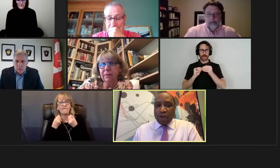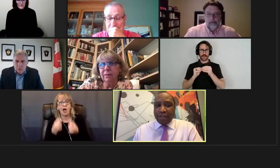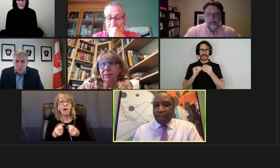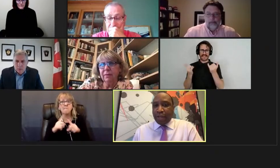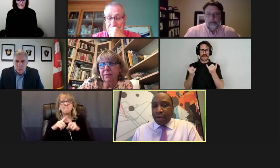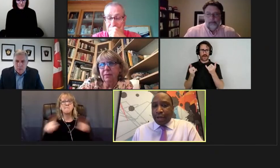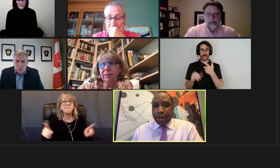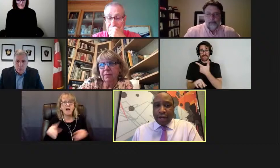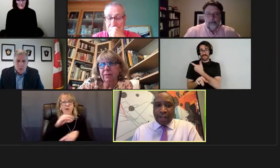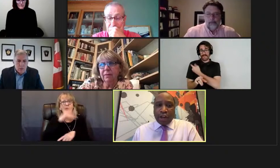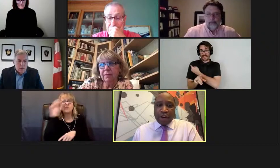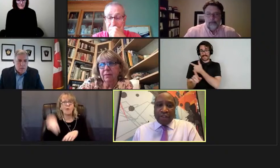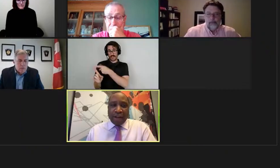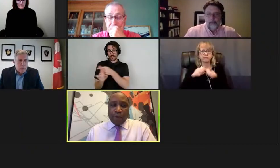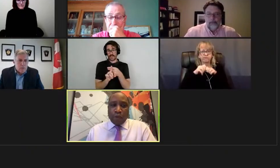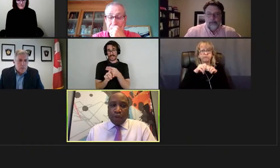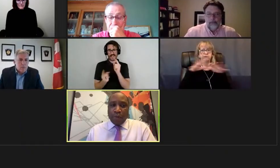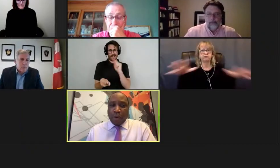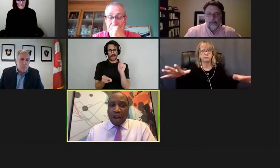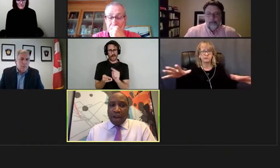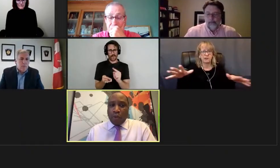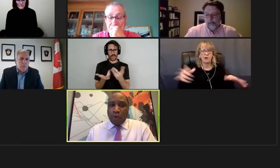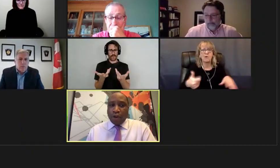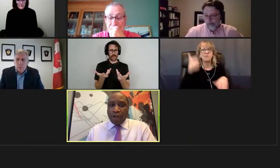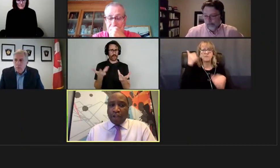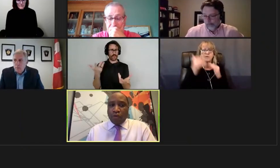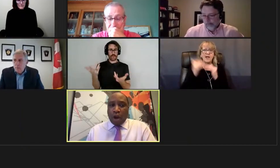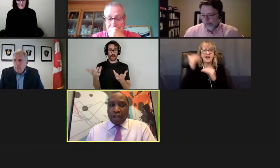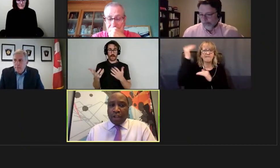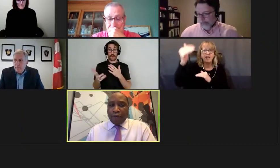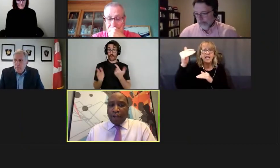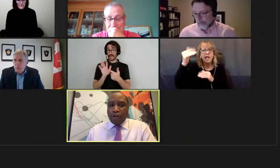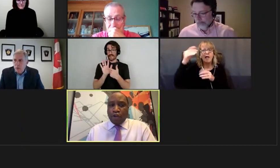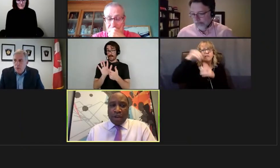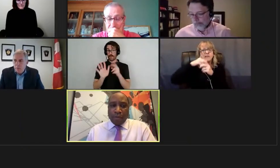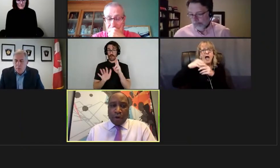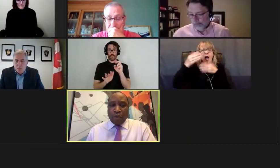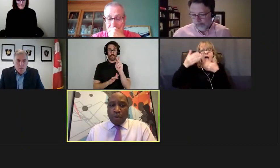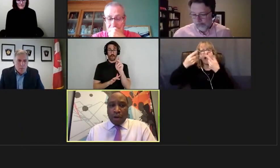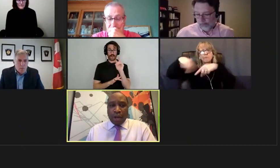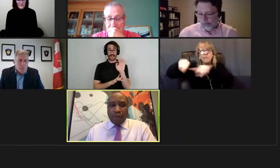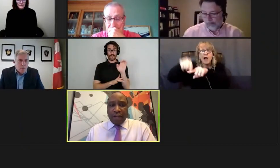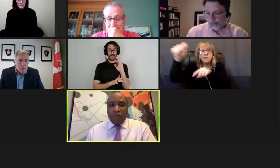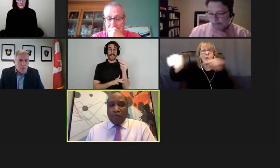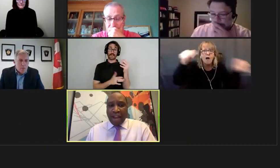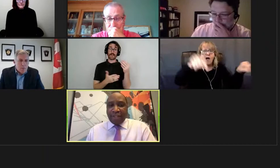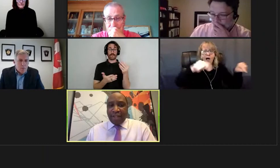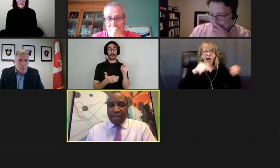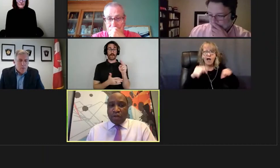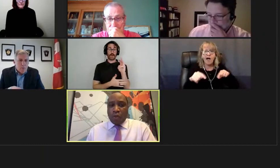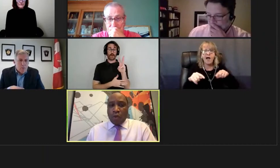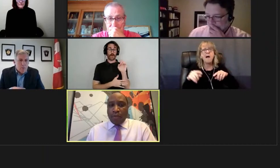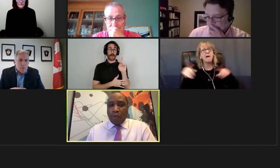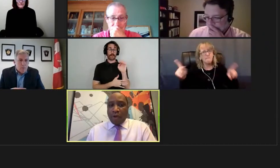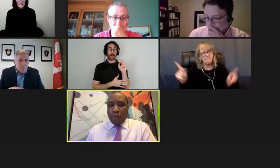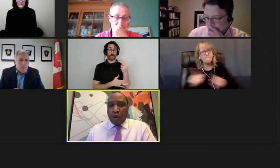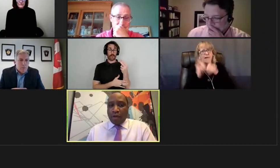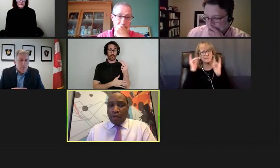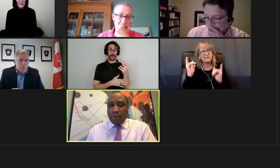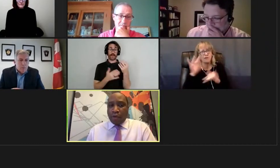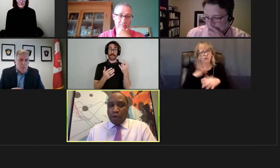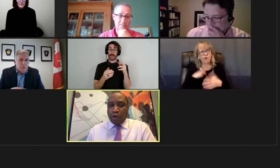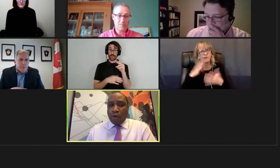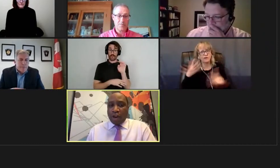rates. A clear example within my ward is Rockcliffe and New Edinburgh, where the rate is